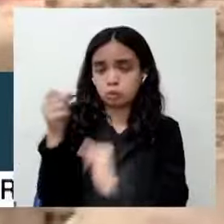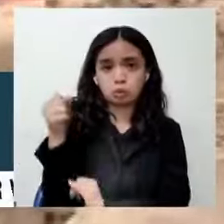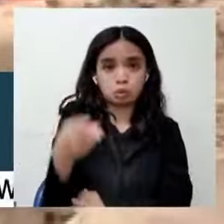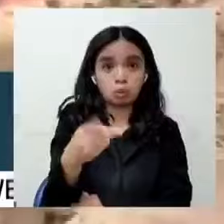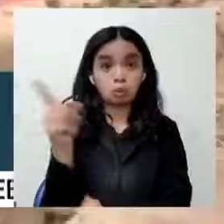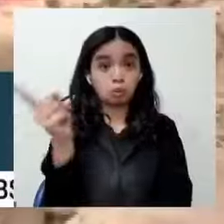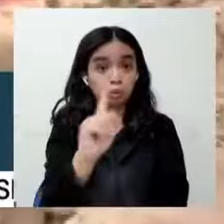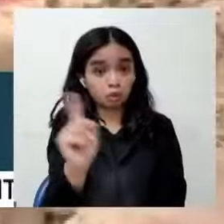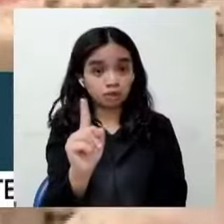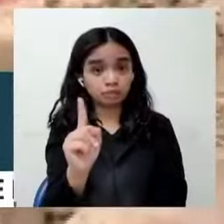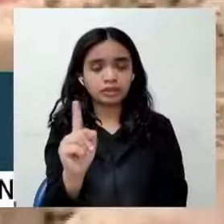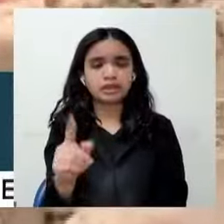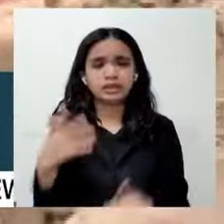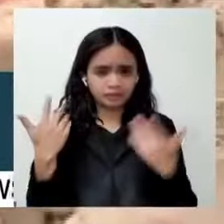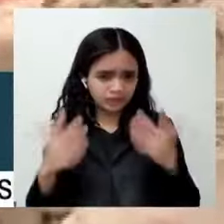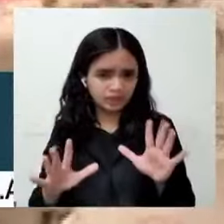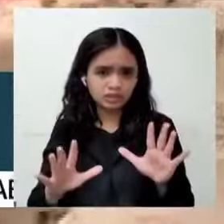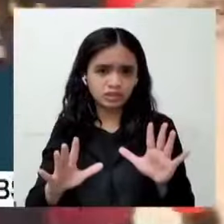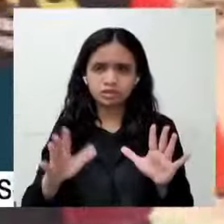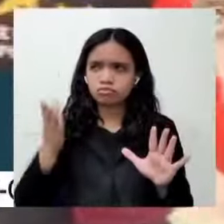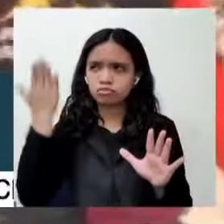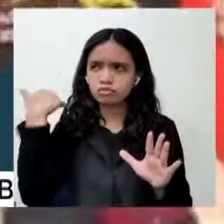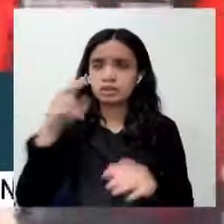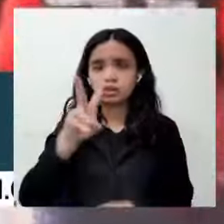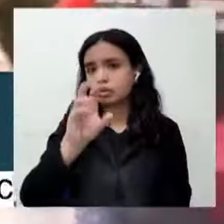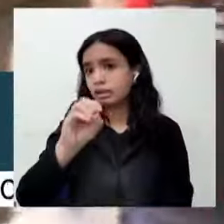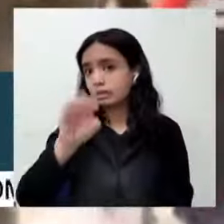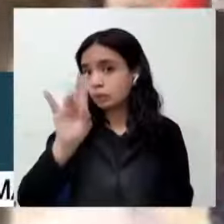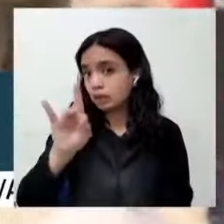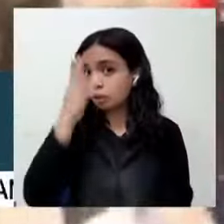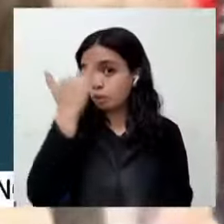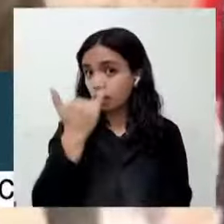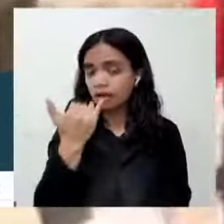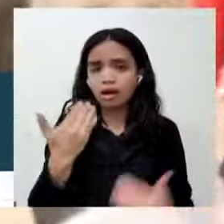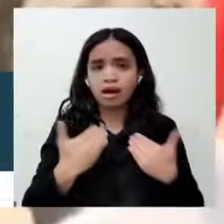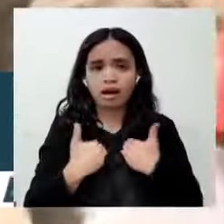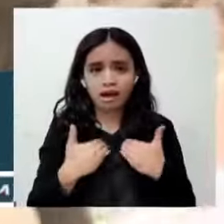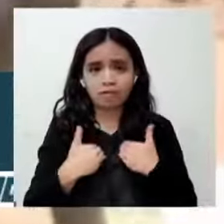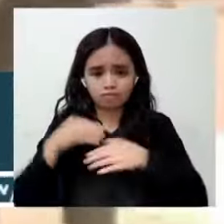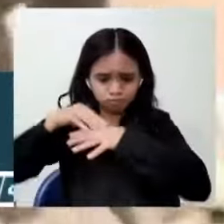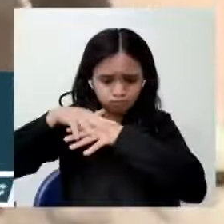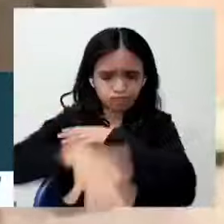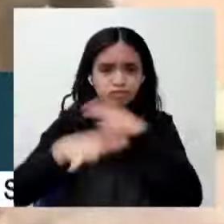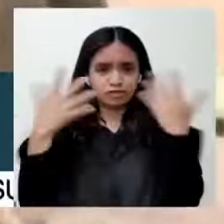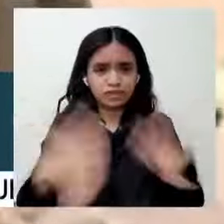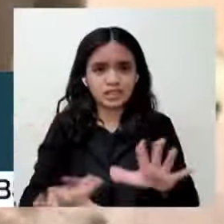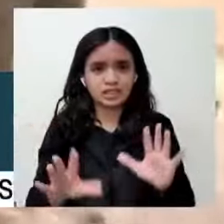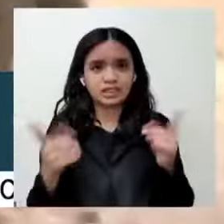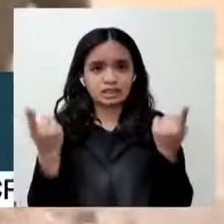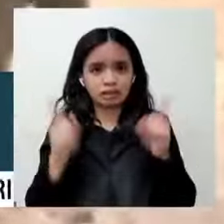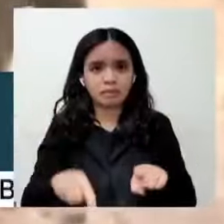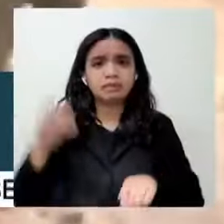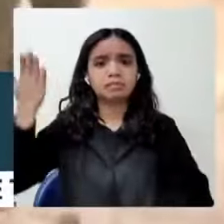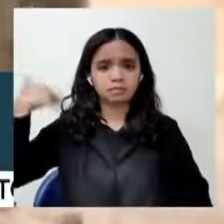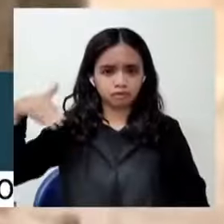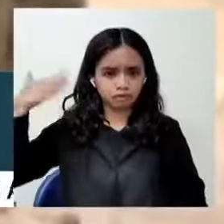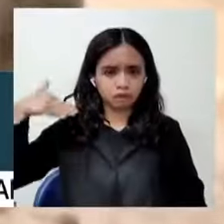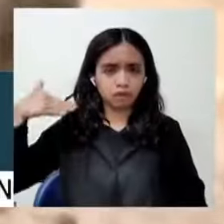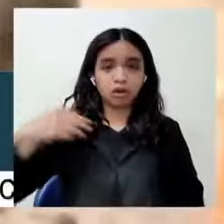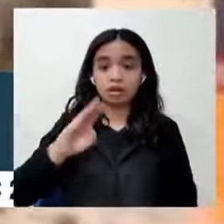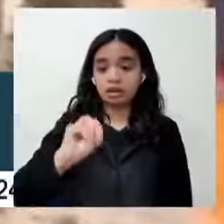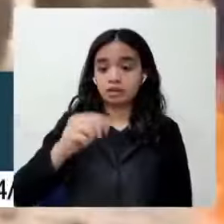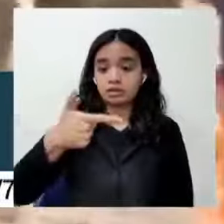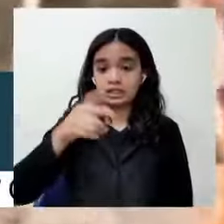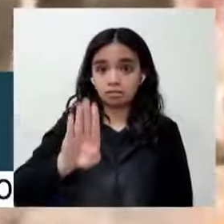was given last 2008, because there was already a landslide during that time. So MGB came up with the order